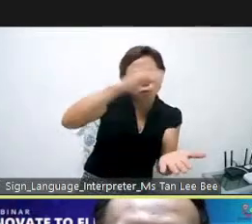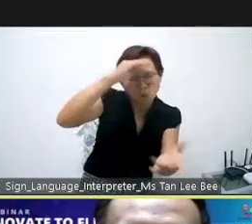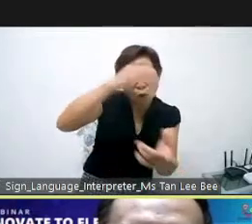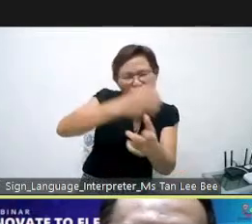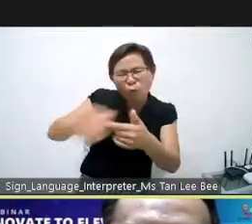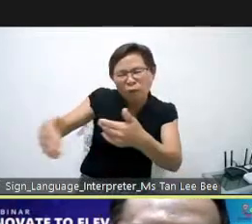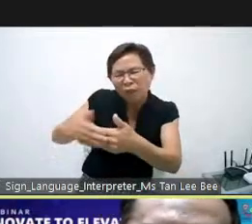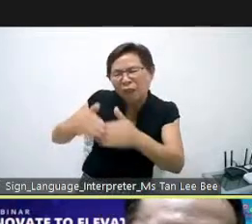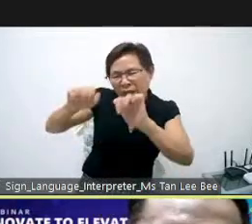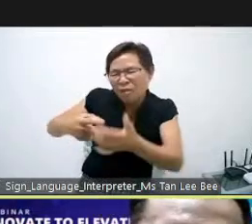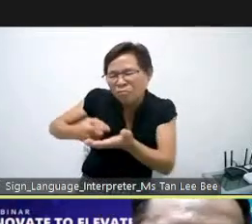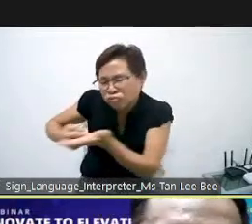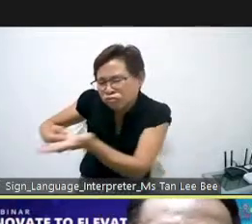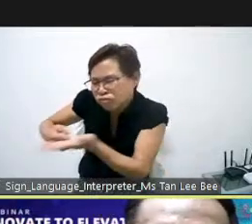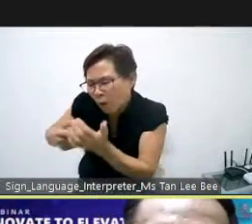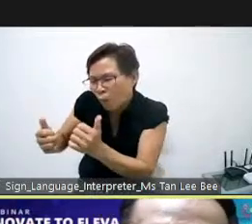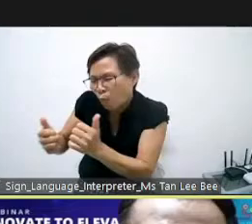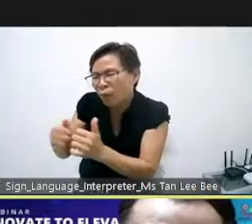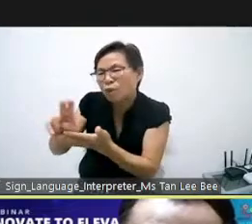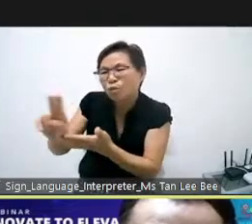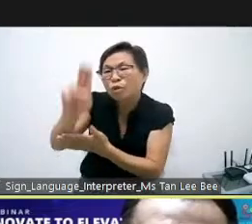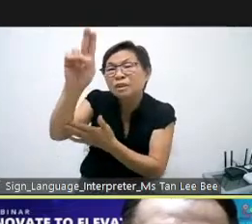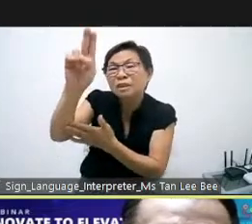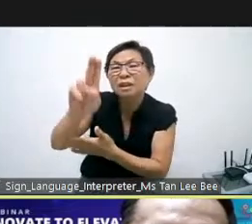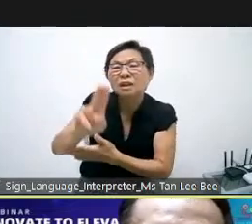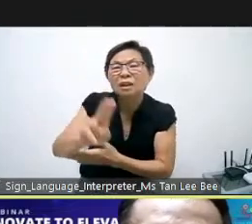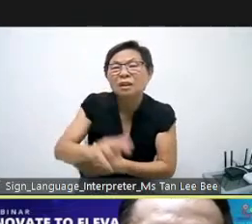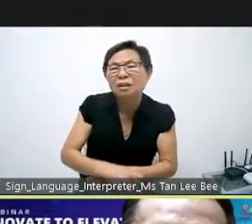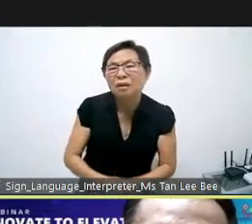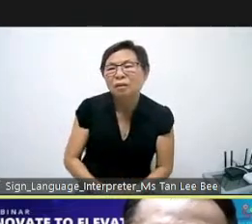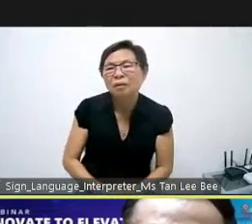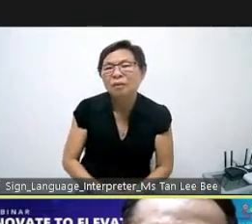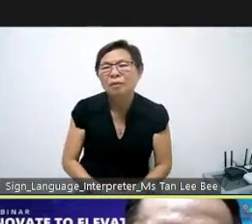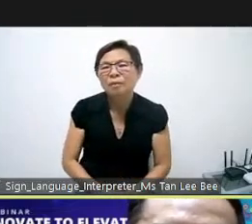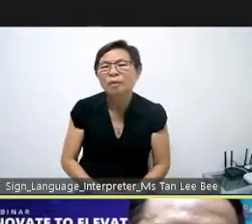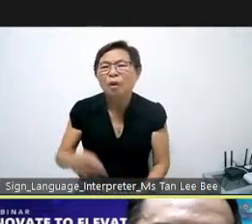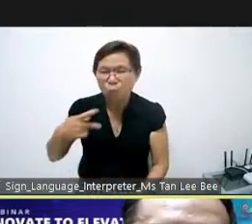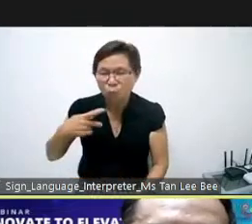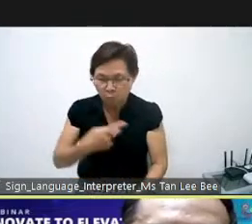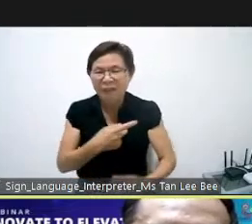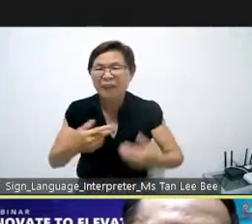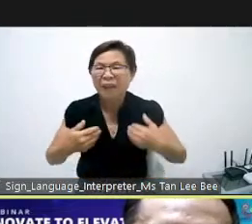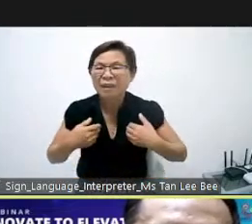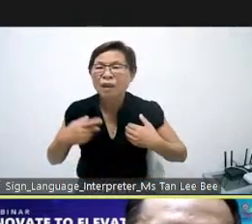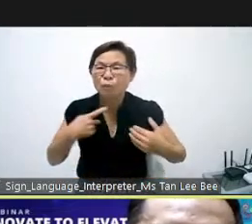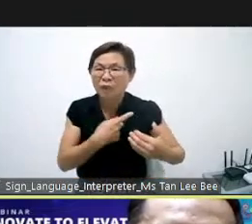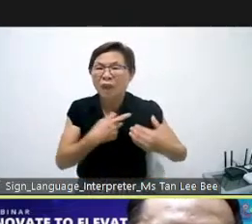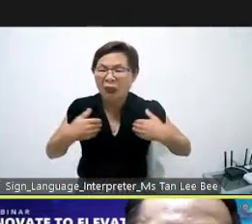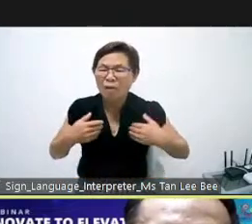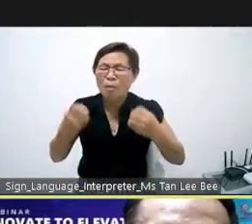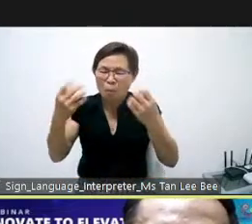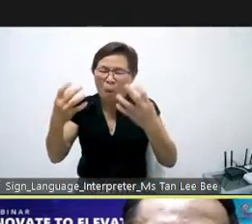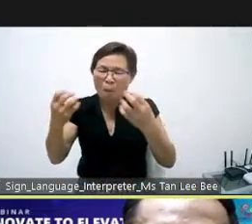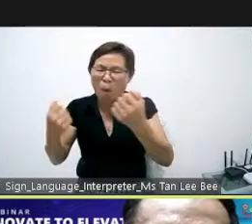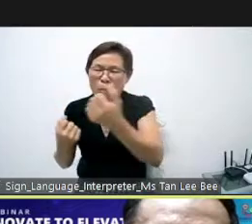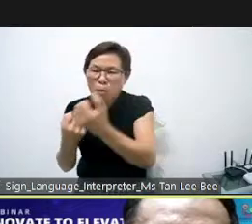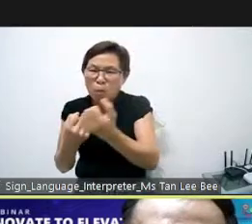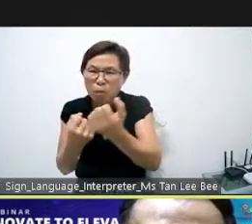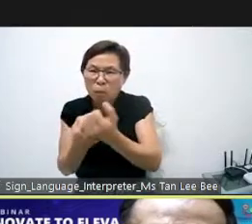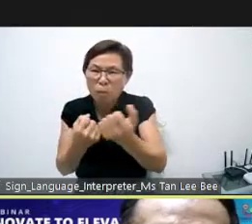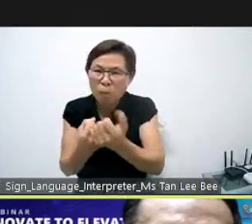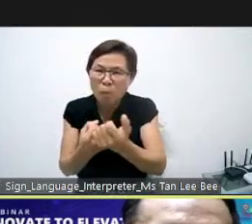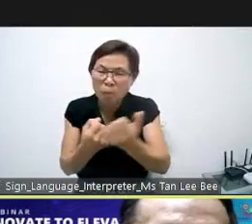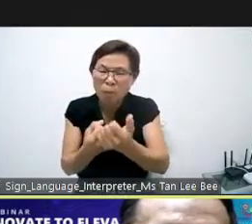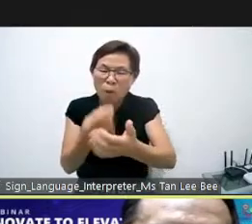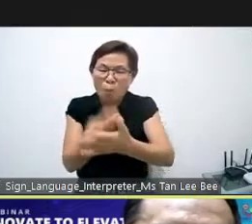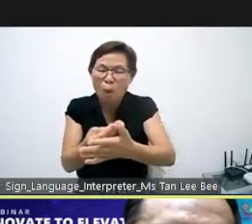can discuss with our universities to not to develop further the program so that we can have a lot more supporting fund